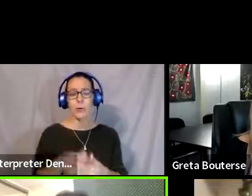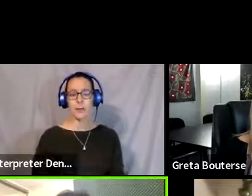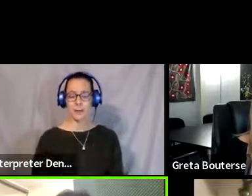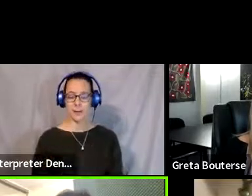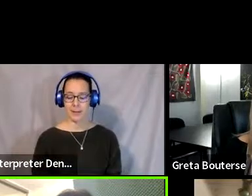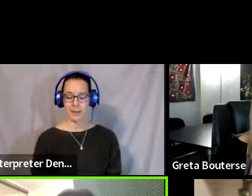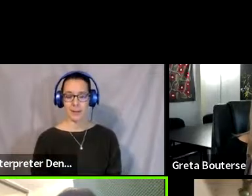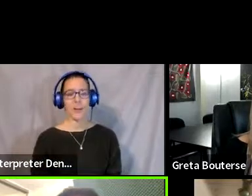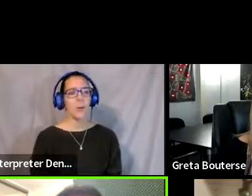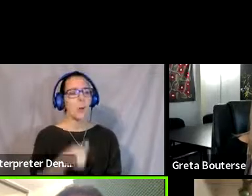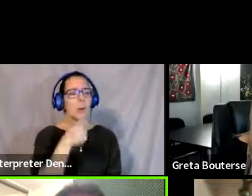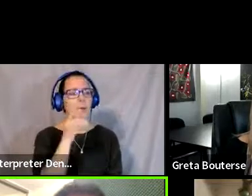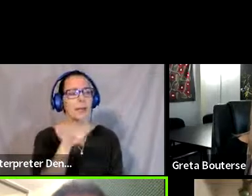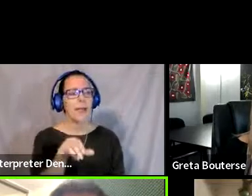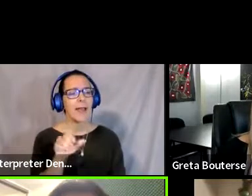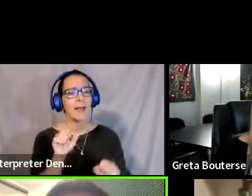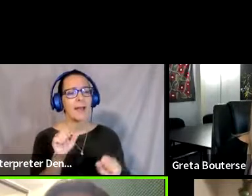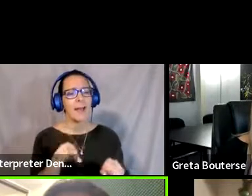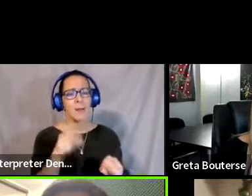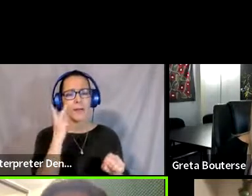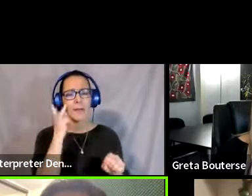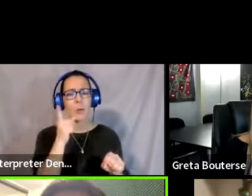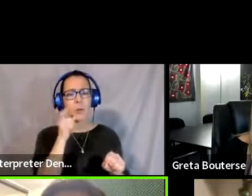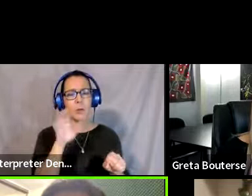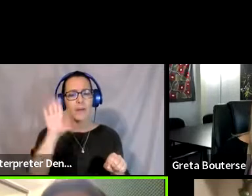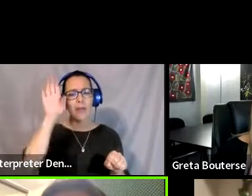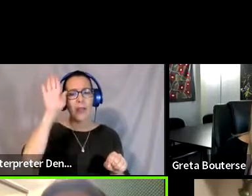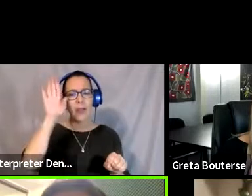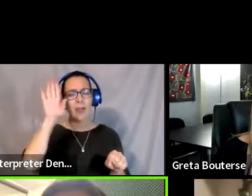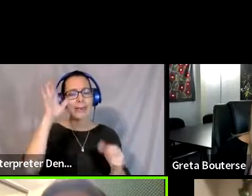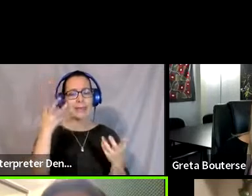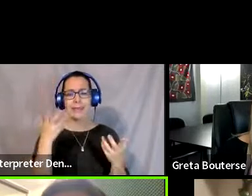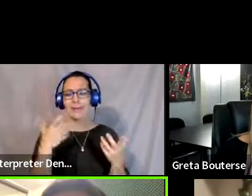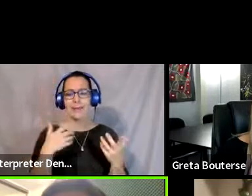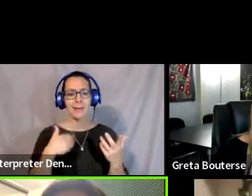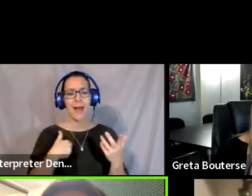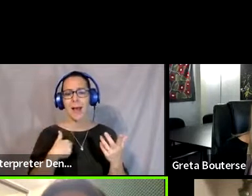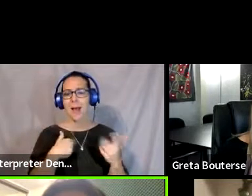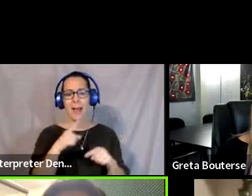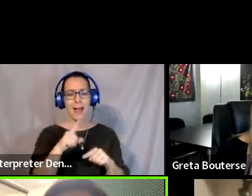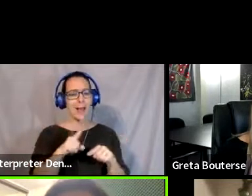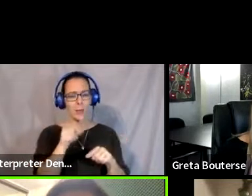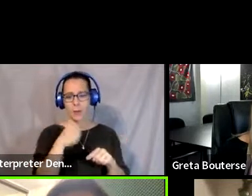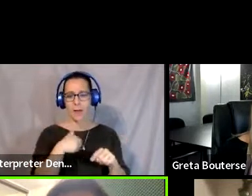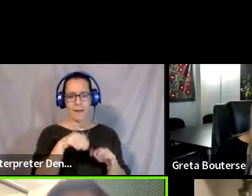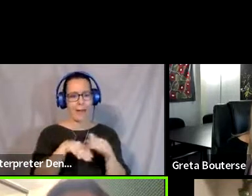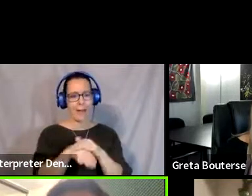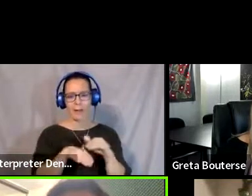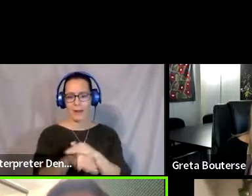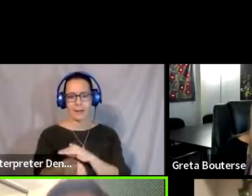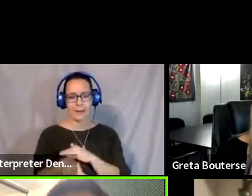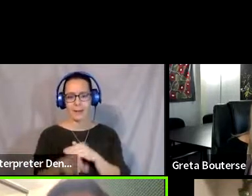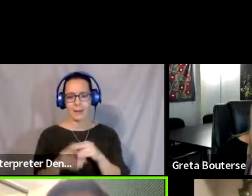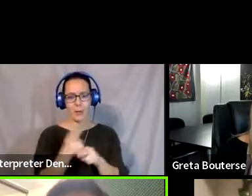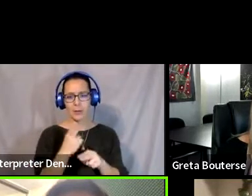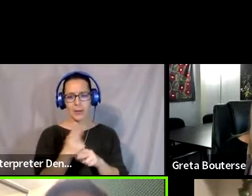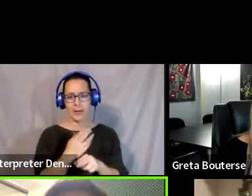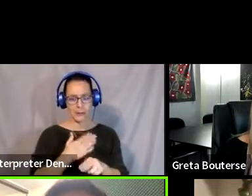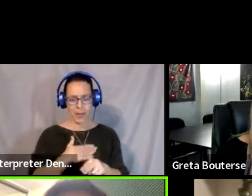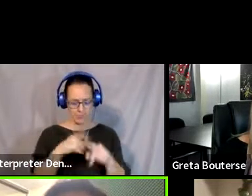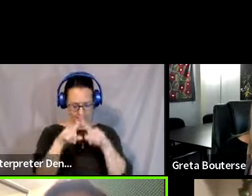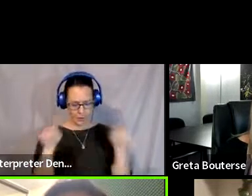is that? Can you, Brad? Can you see who is raising the hands? I don't have the access here on my